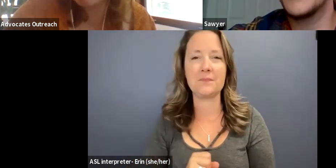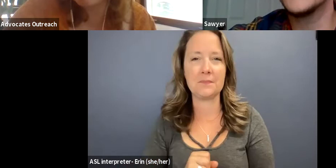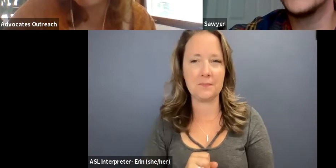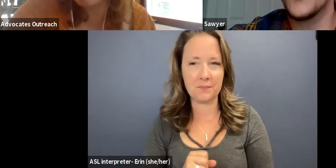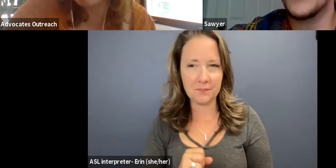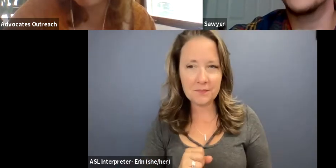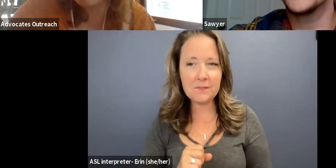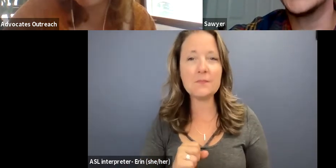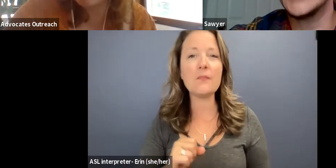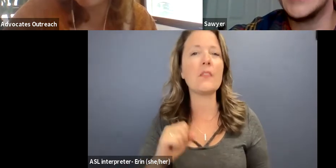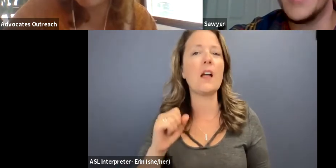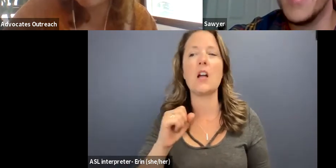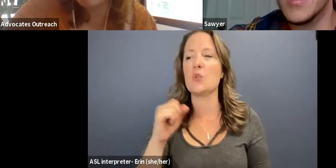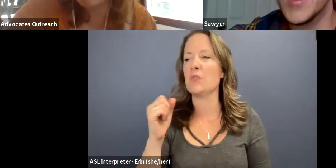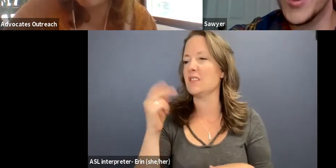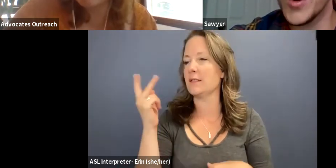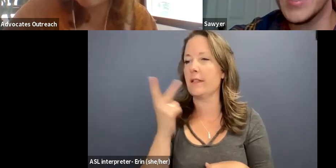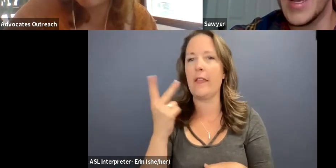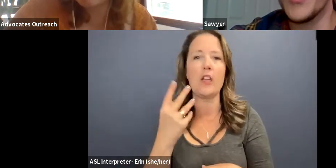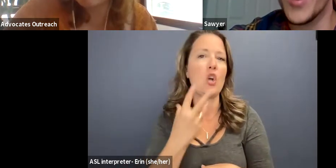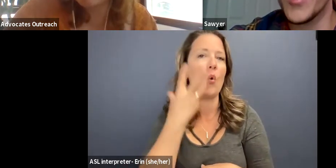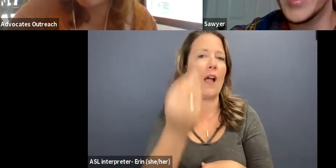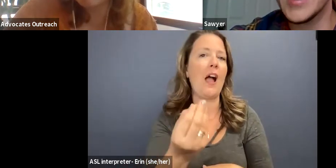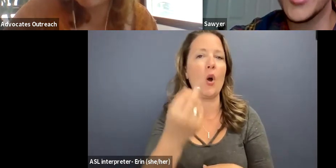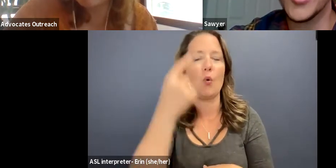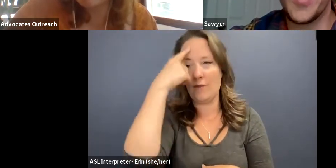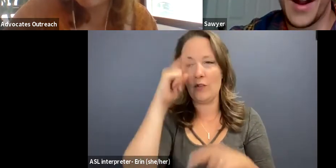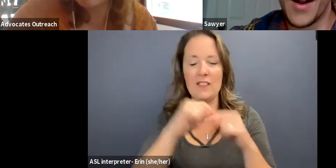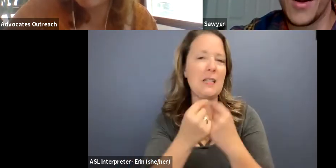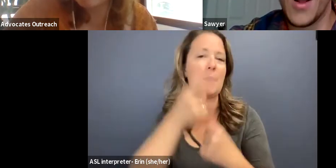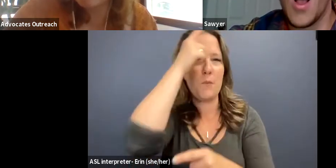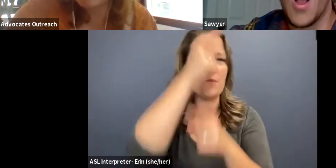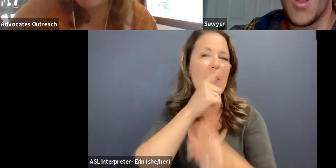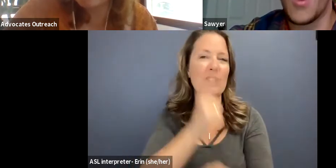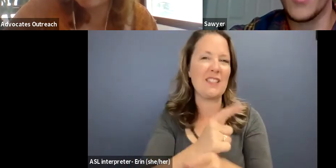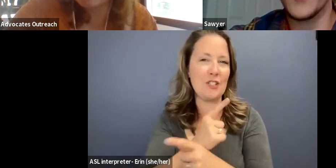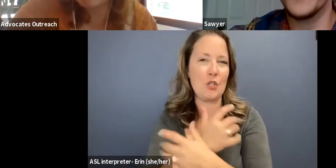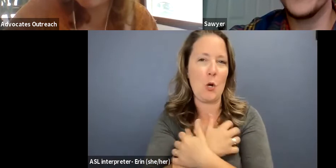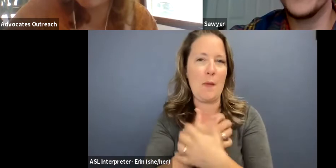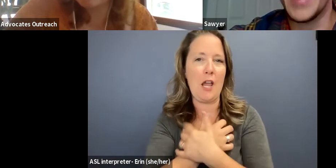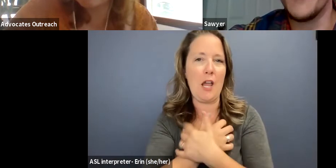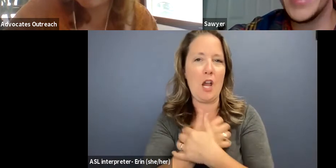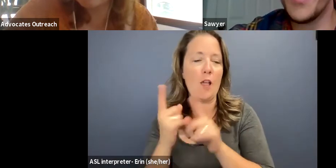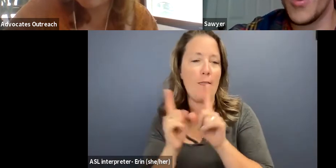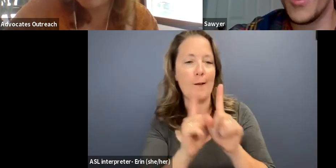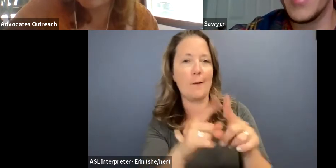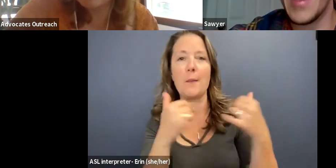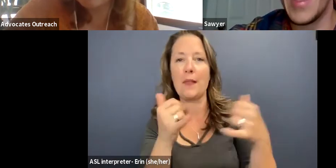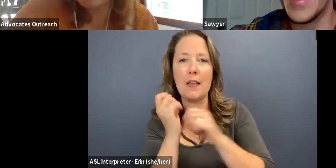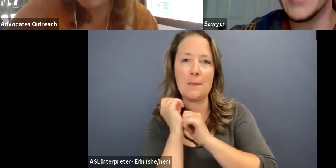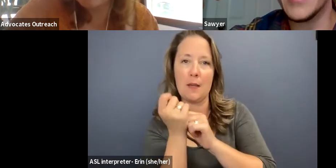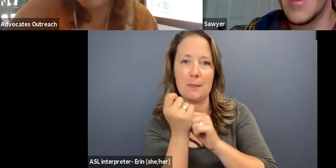upbringing where I think I was about 6 or so, and